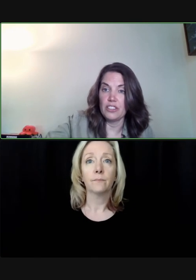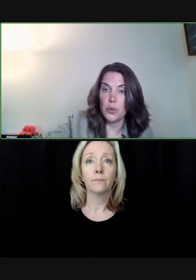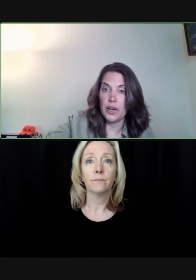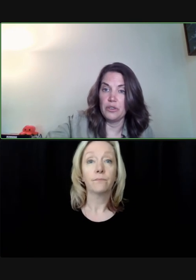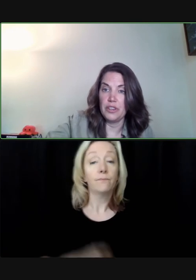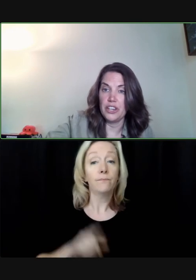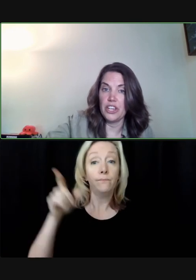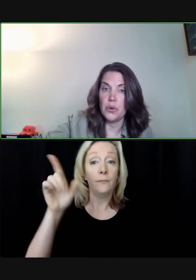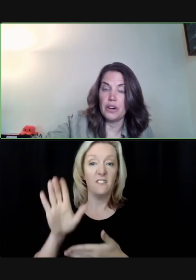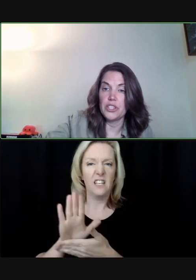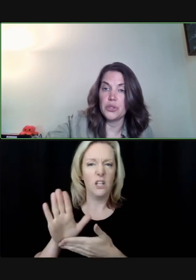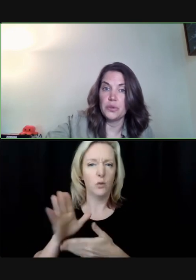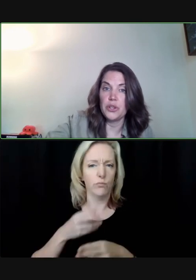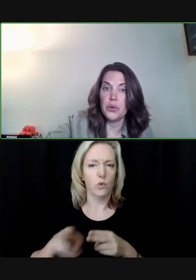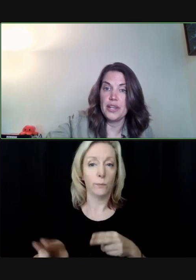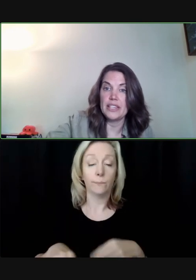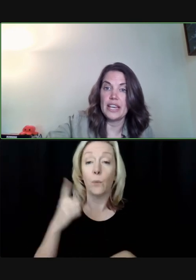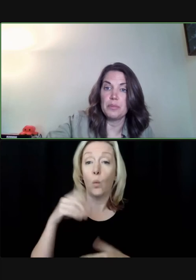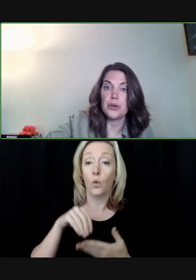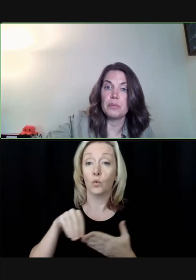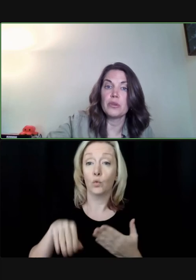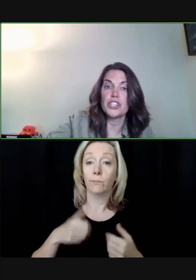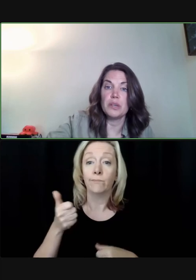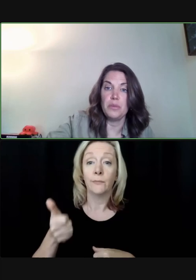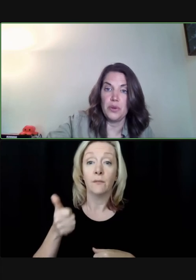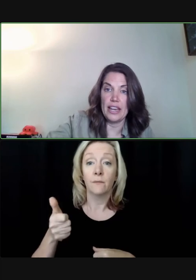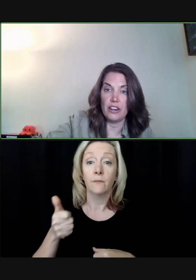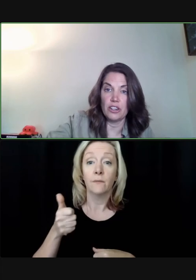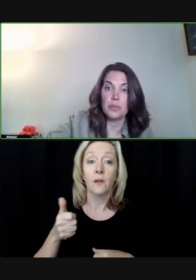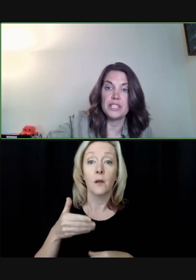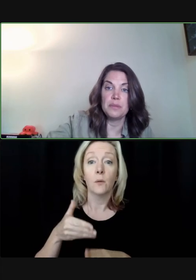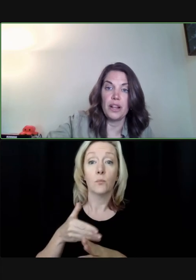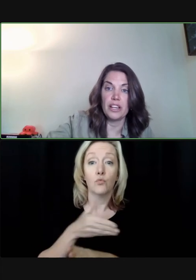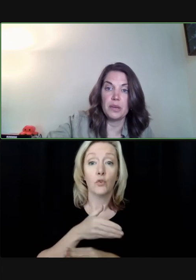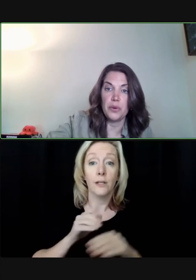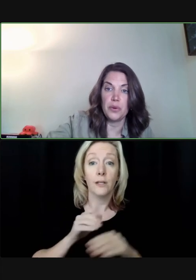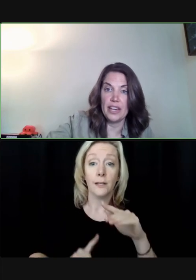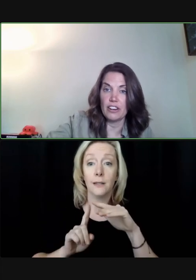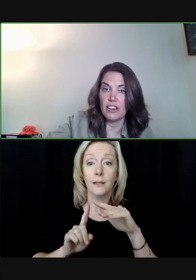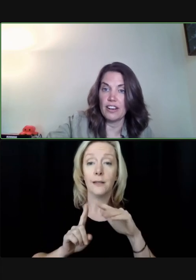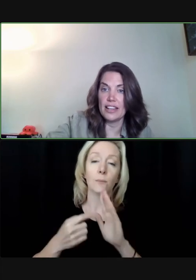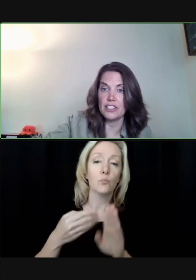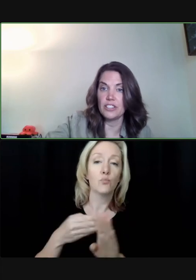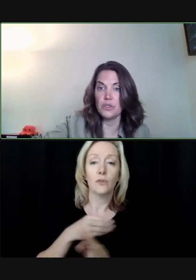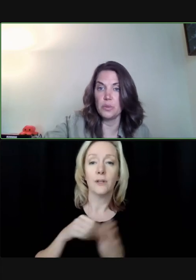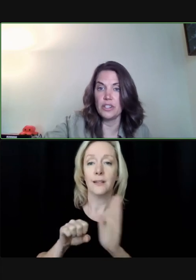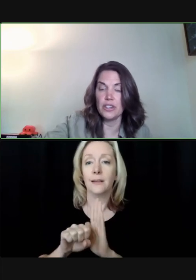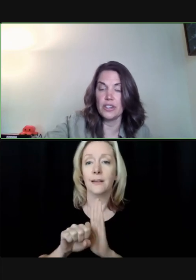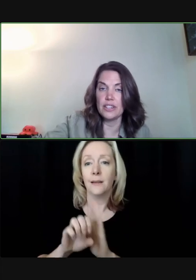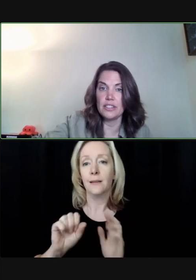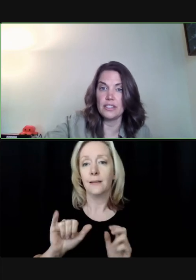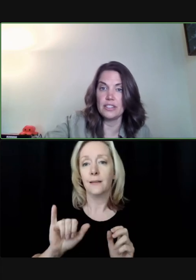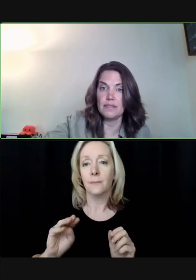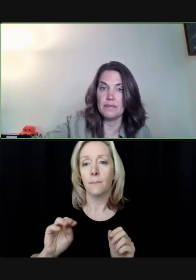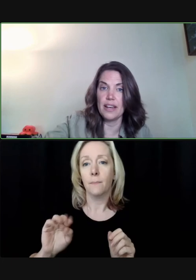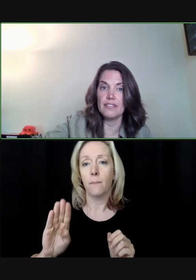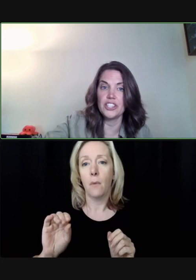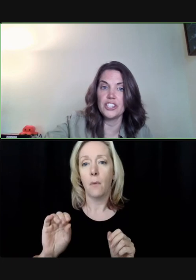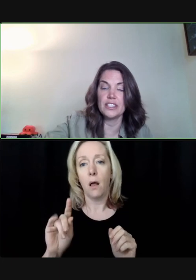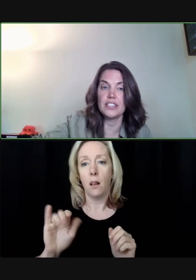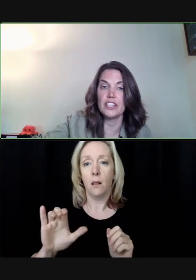So here's a quick little video of a student who is a pre-emerging communicator, a pre-symbolic communicator. And so just wanted you guys